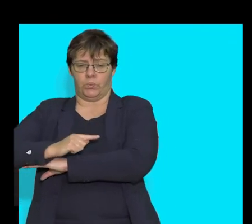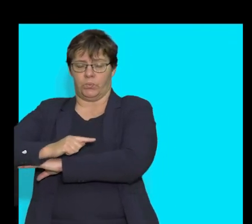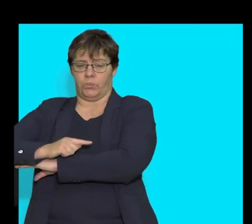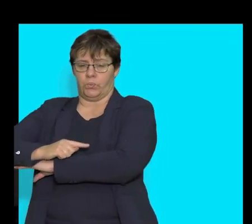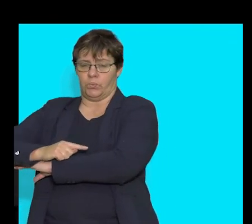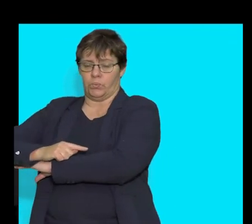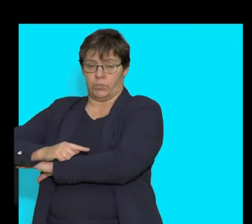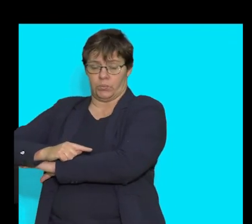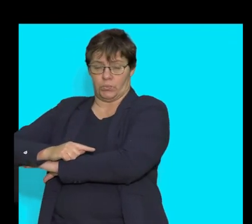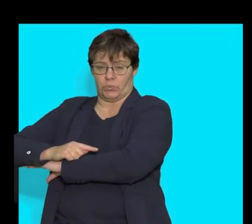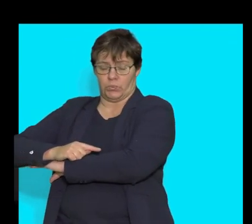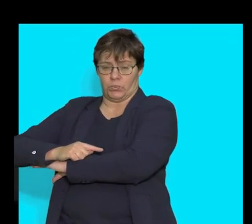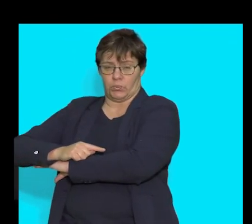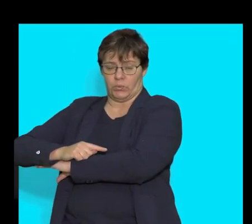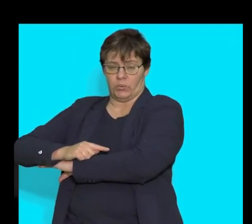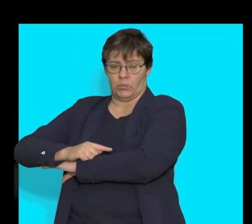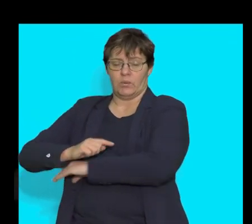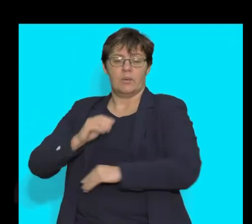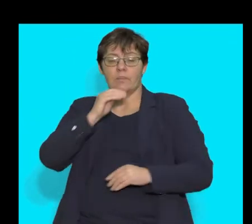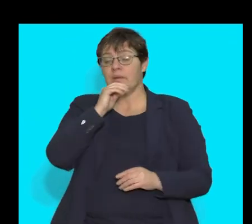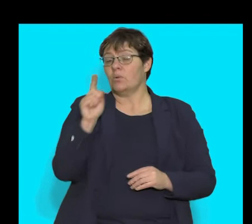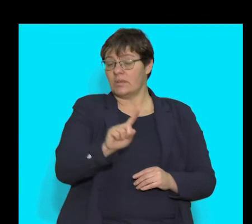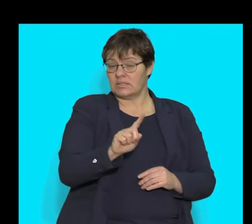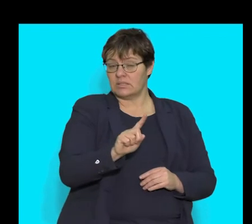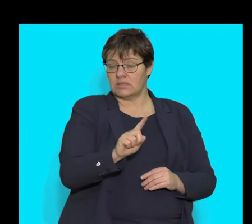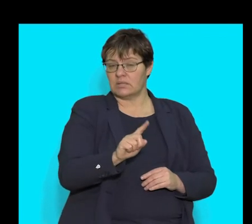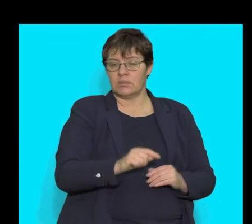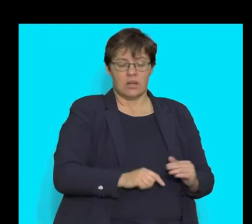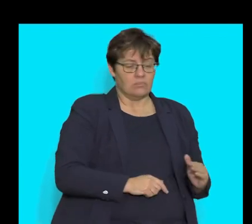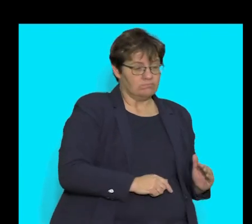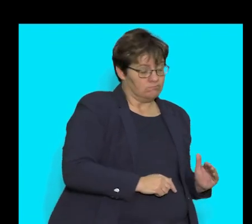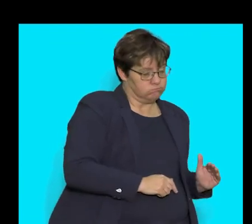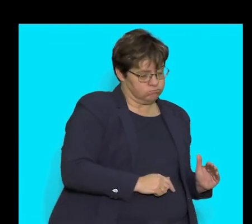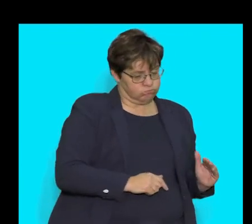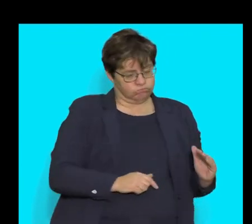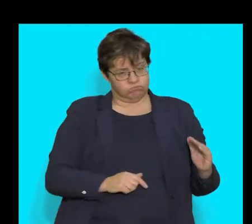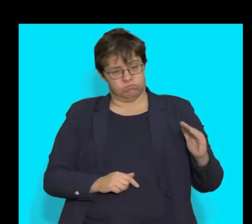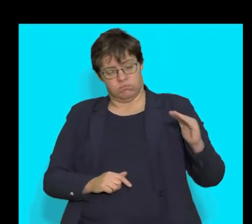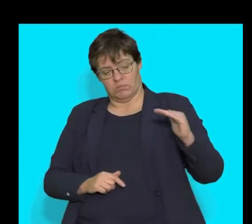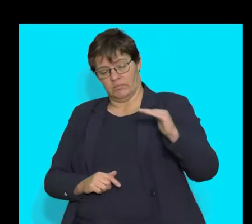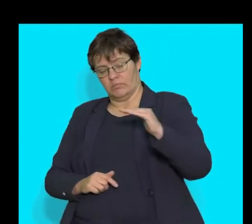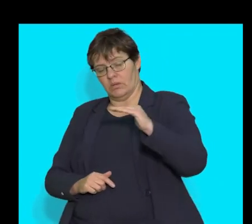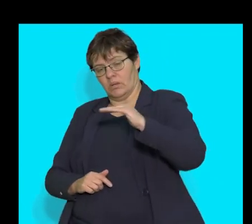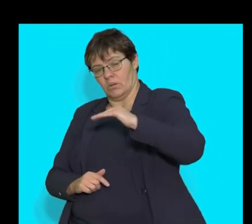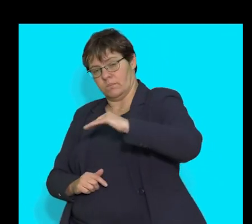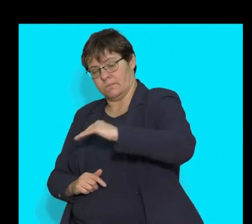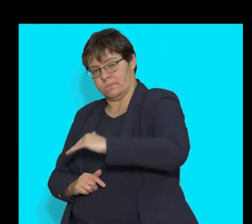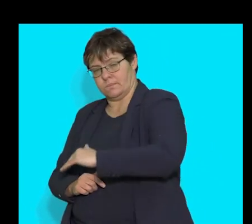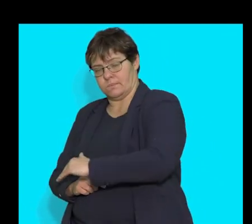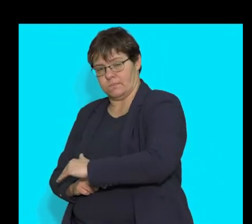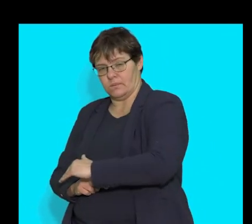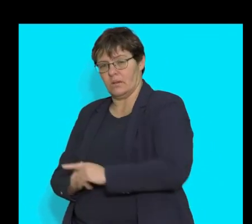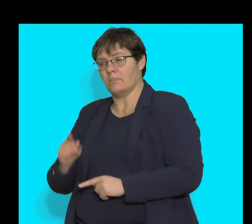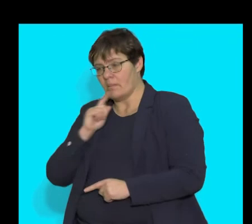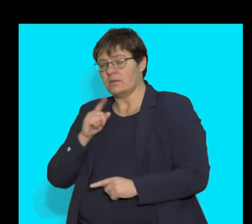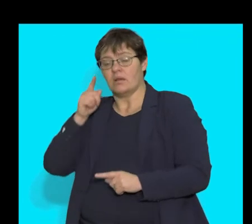negative direction. So as we go down here, we can say it's slowing down. But over here, it's speeding